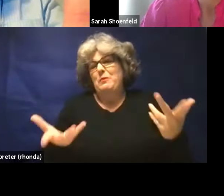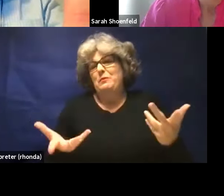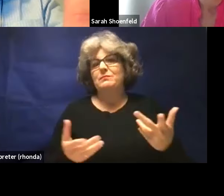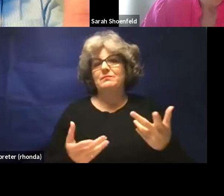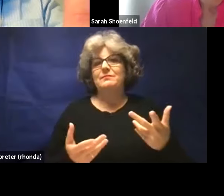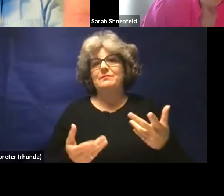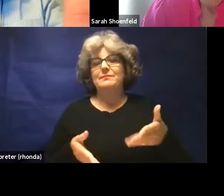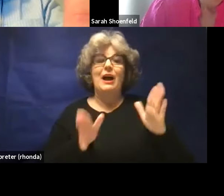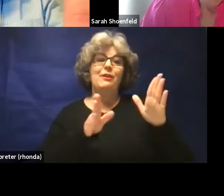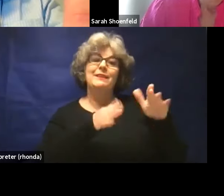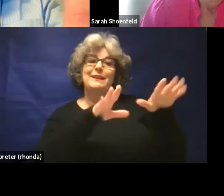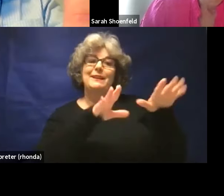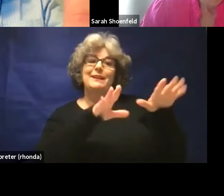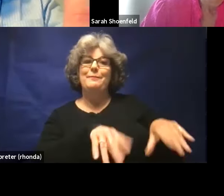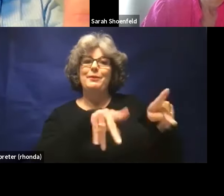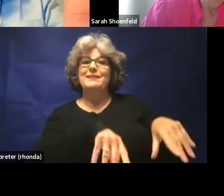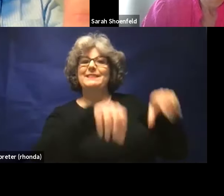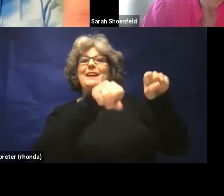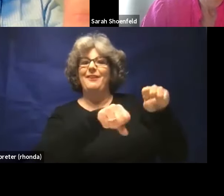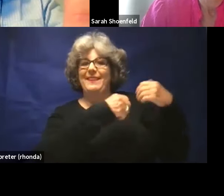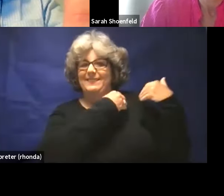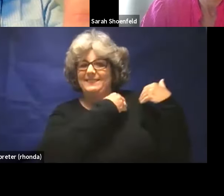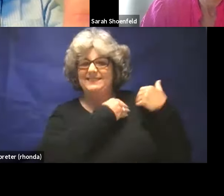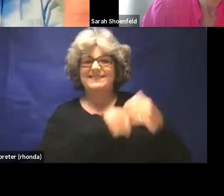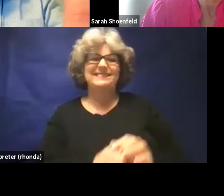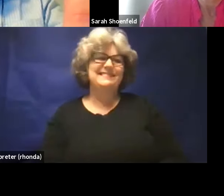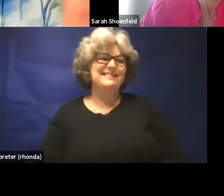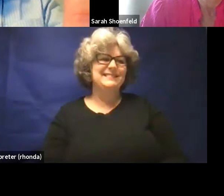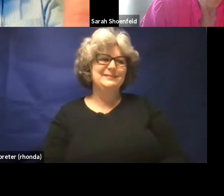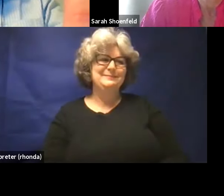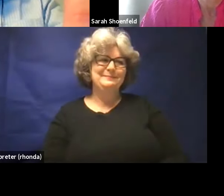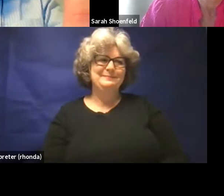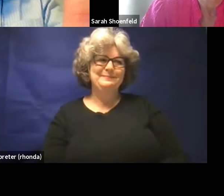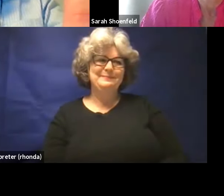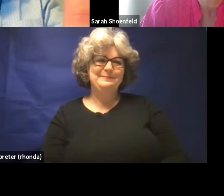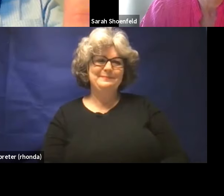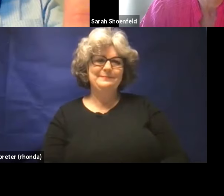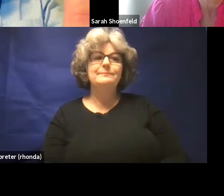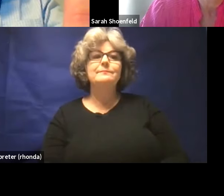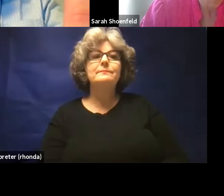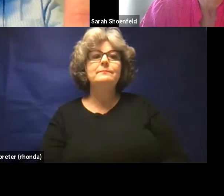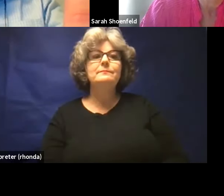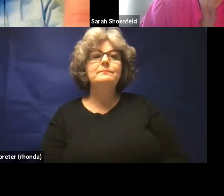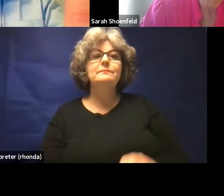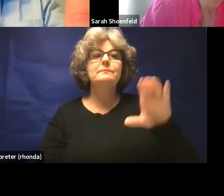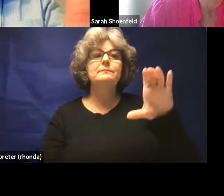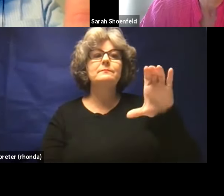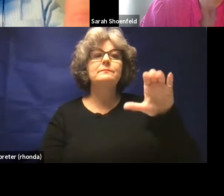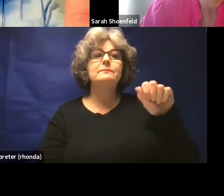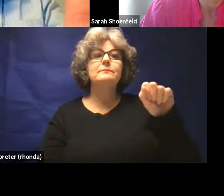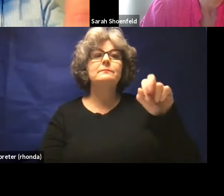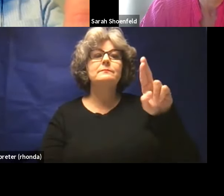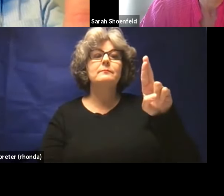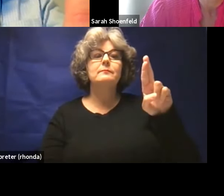I will let someone else take that on. I actually think there could be some interesting